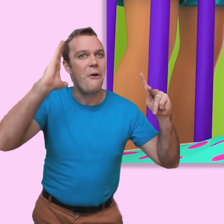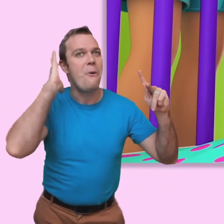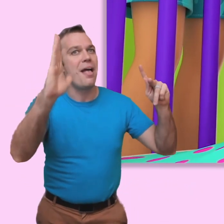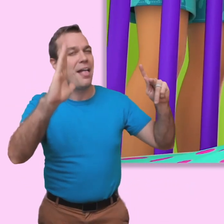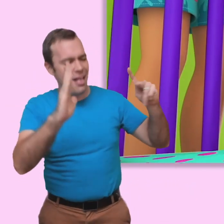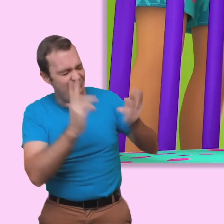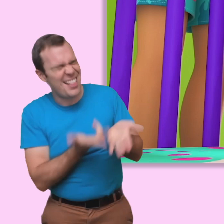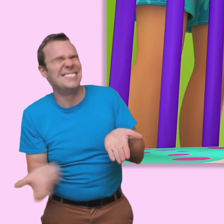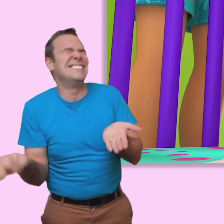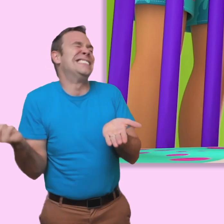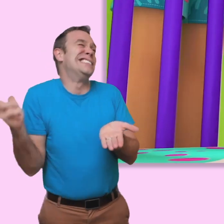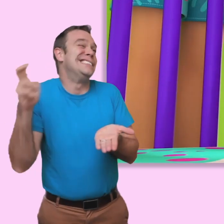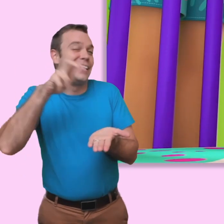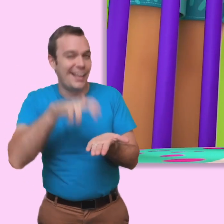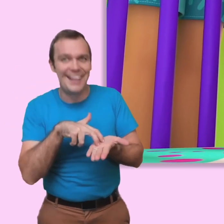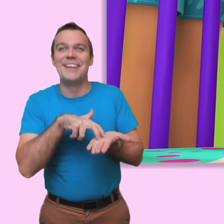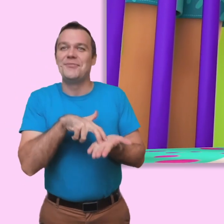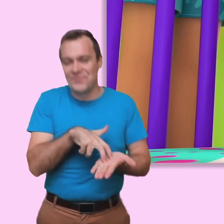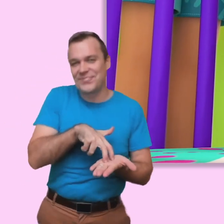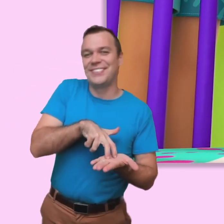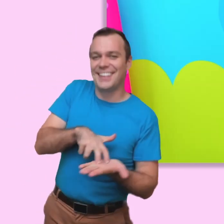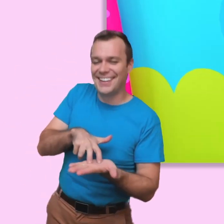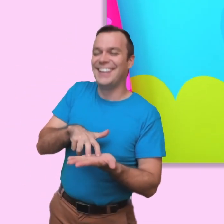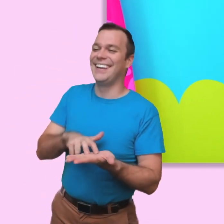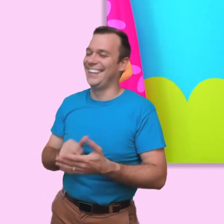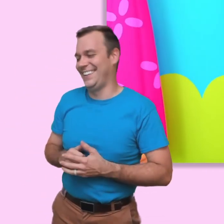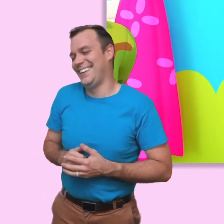I will get up.